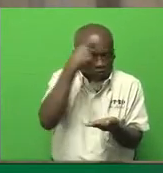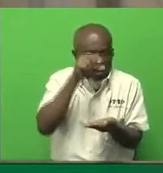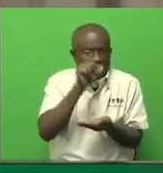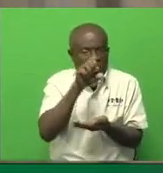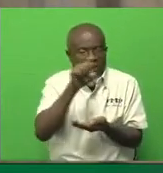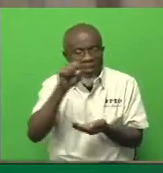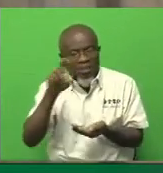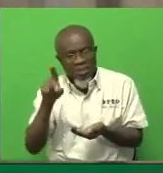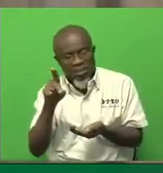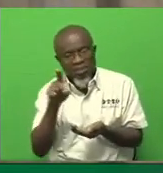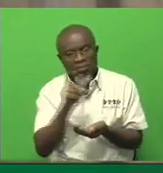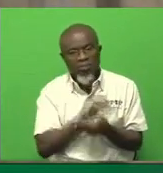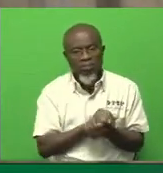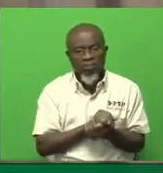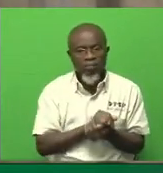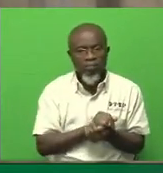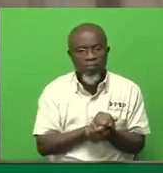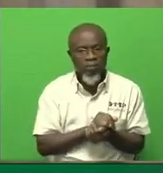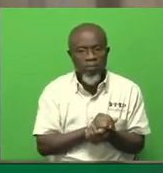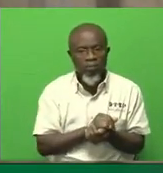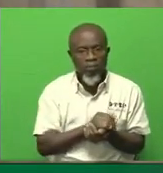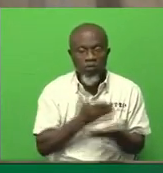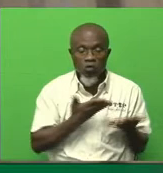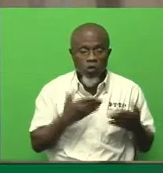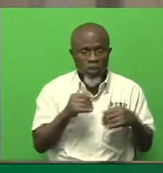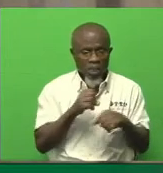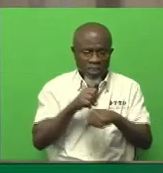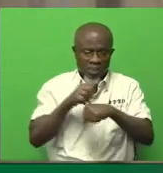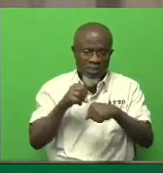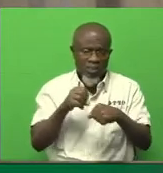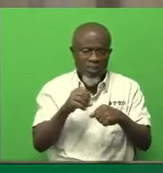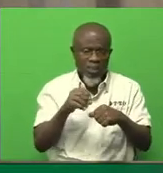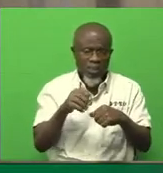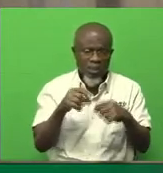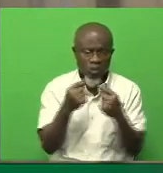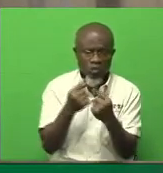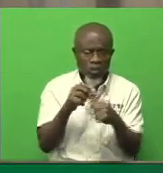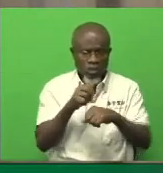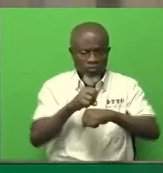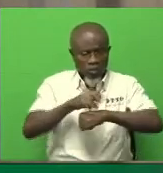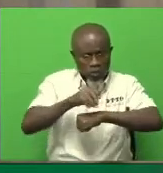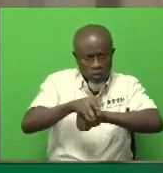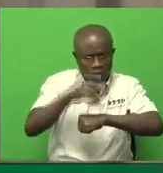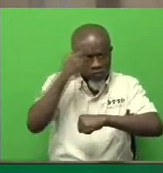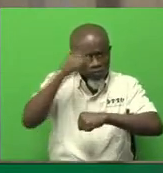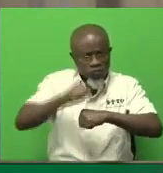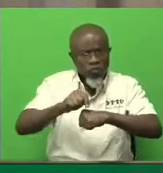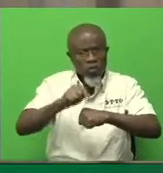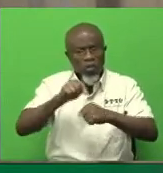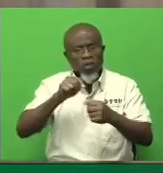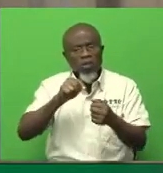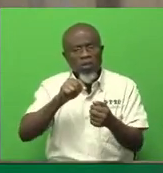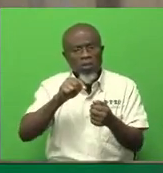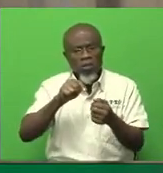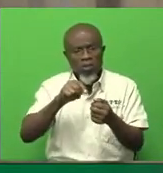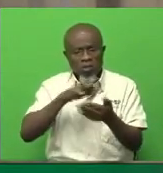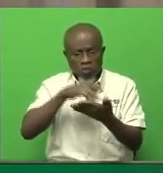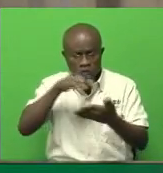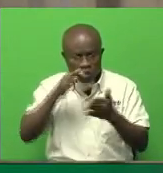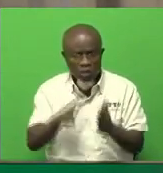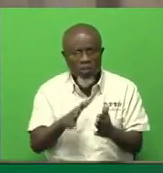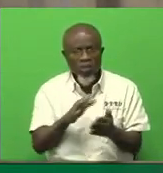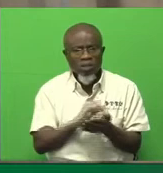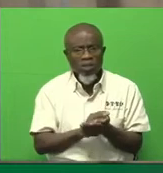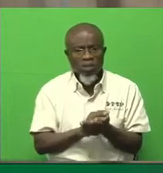provide professional counseling to students with confidentiality there was a circle of Hope which led to